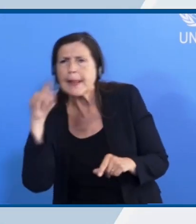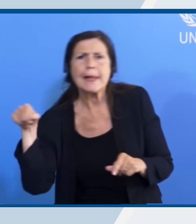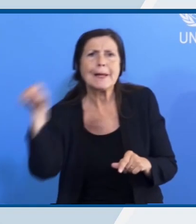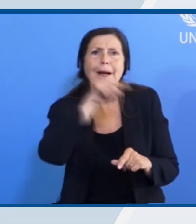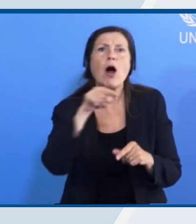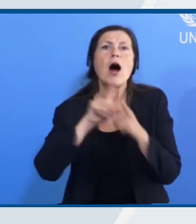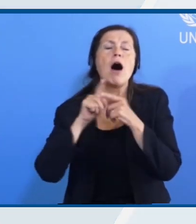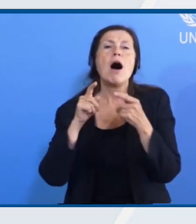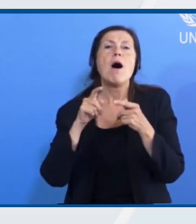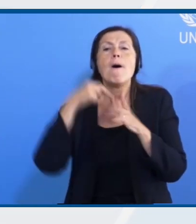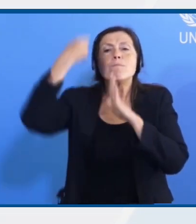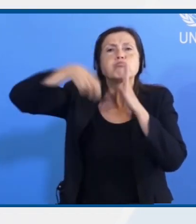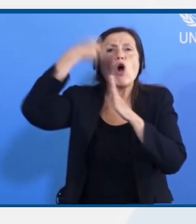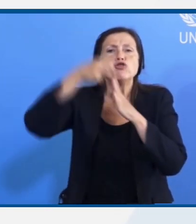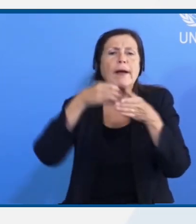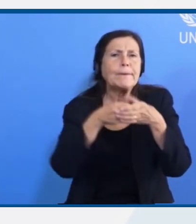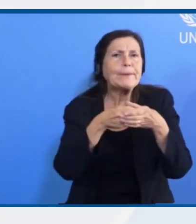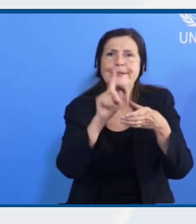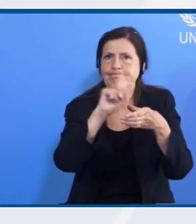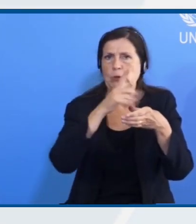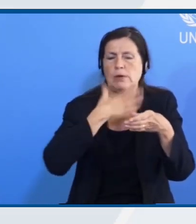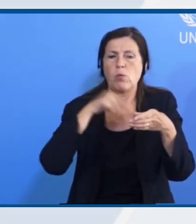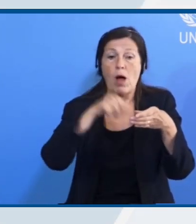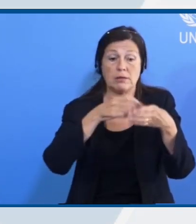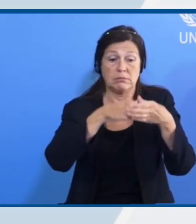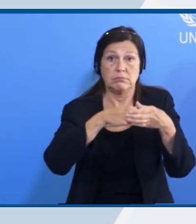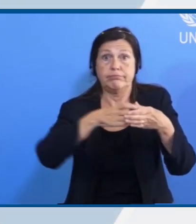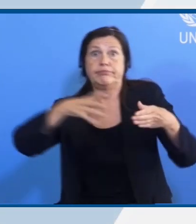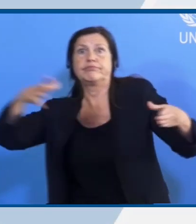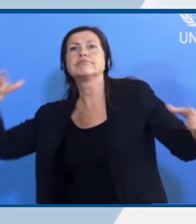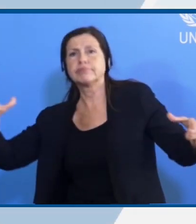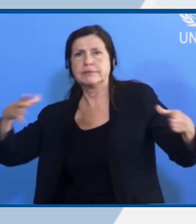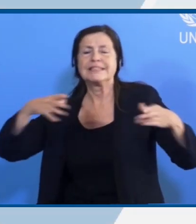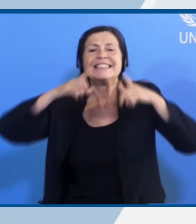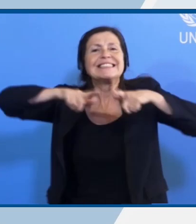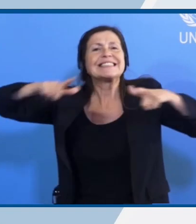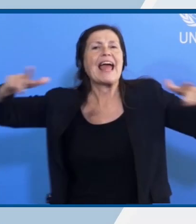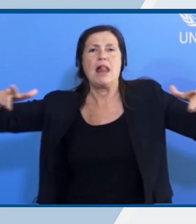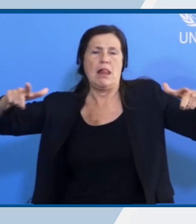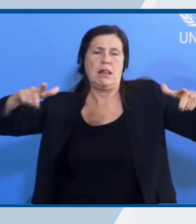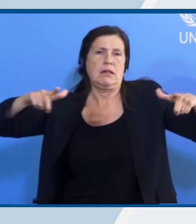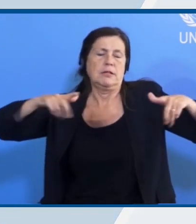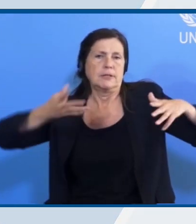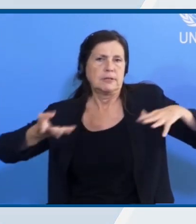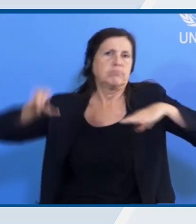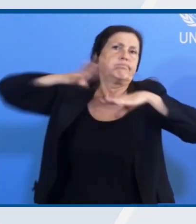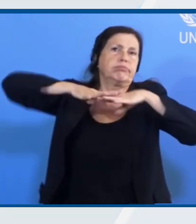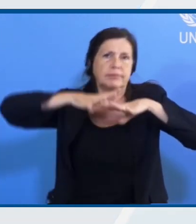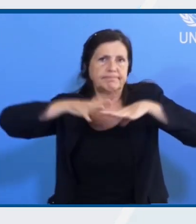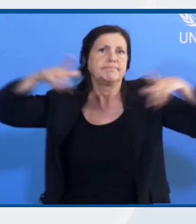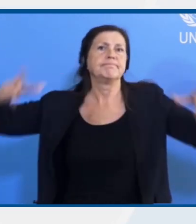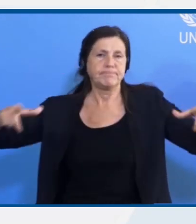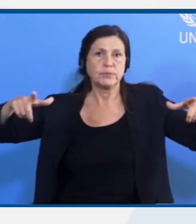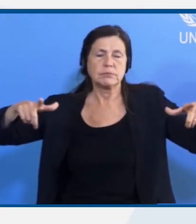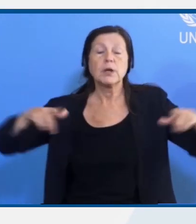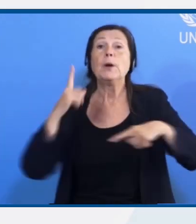And there is less access for participatory decisions on the use of those